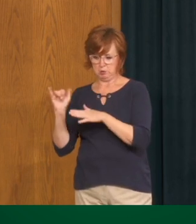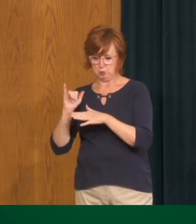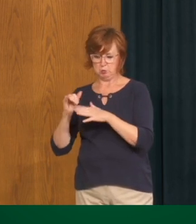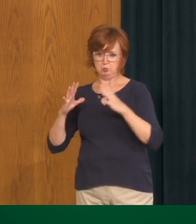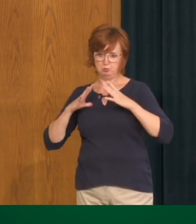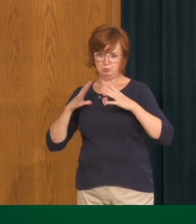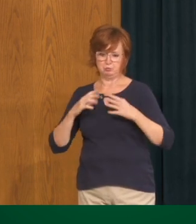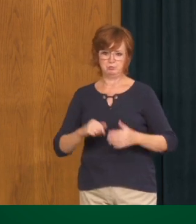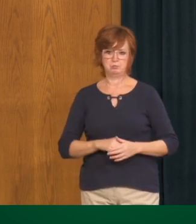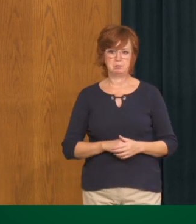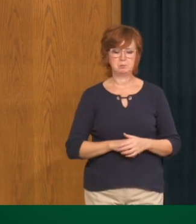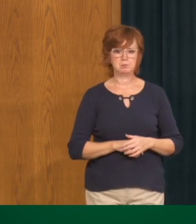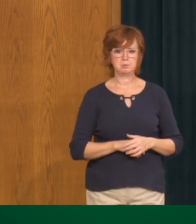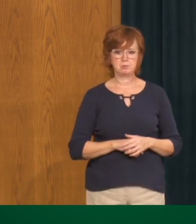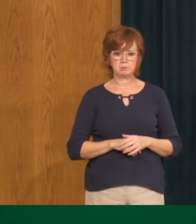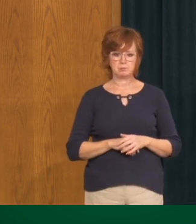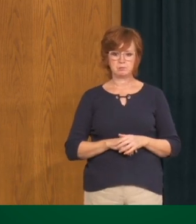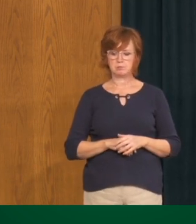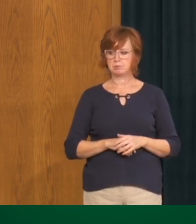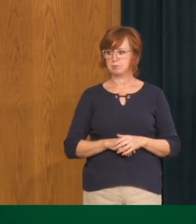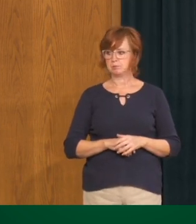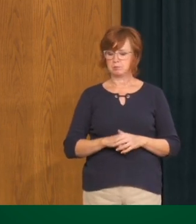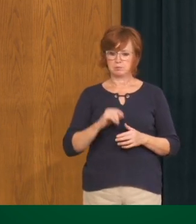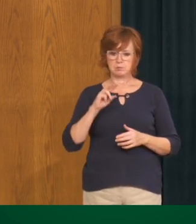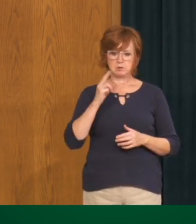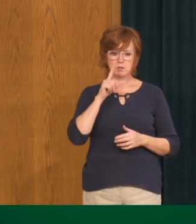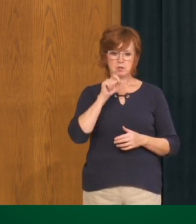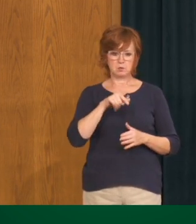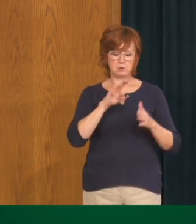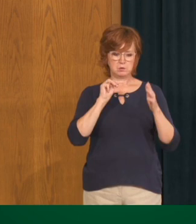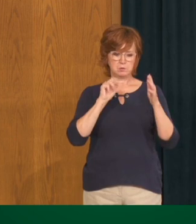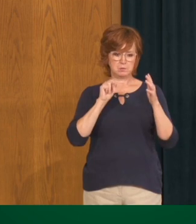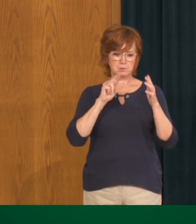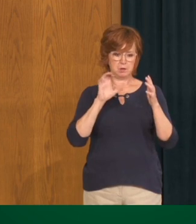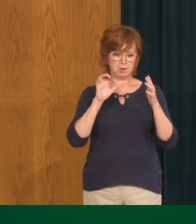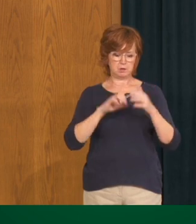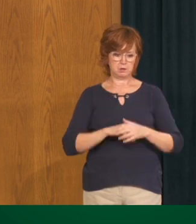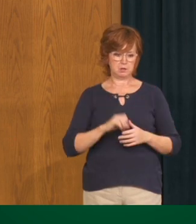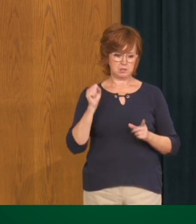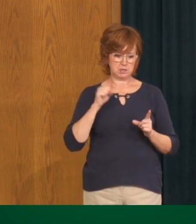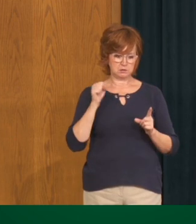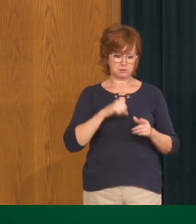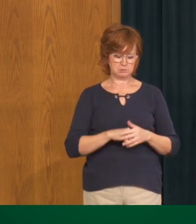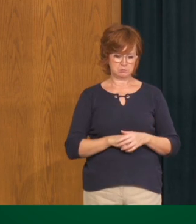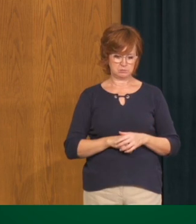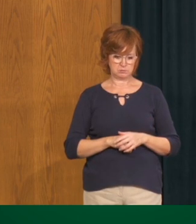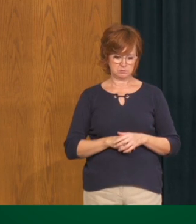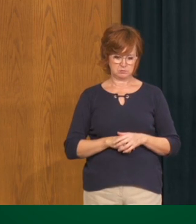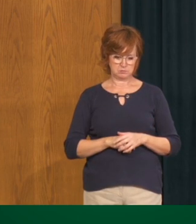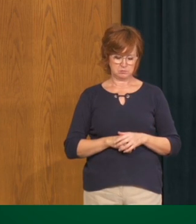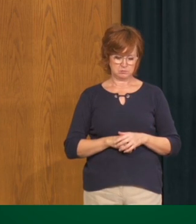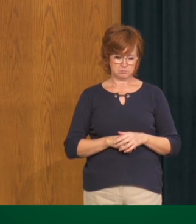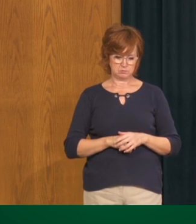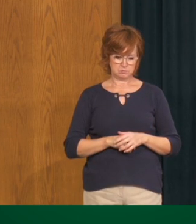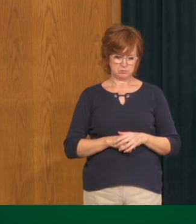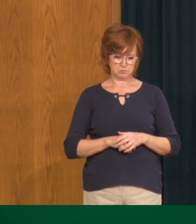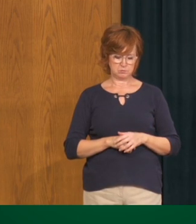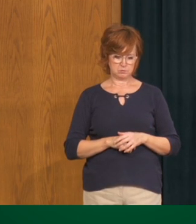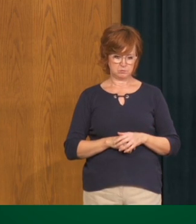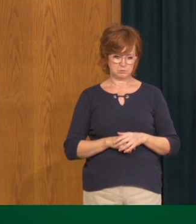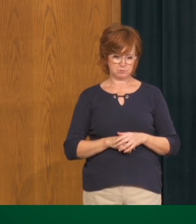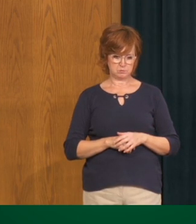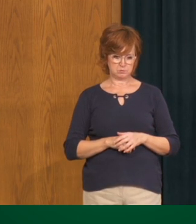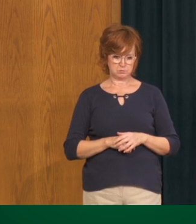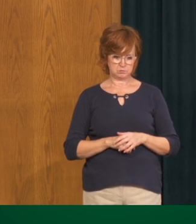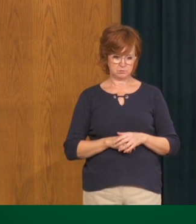the school divisions. Follow-up, Mark? Yes. With school divisions moving into higher levels, why